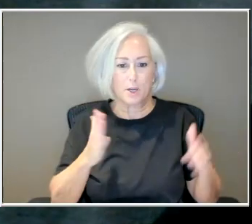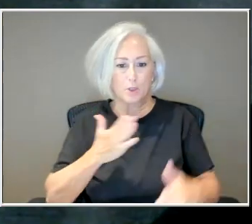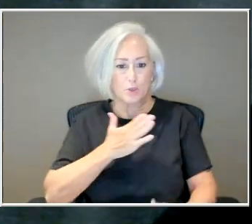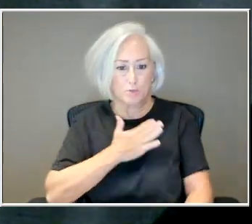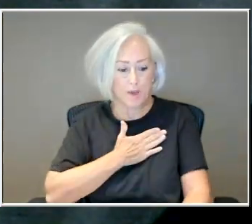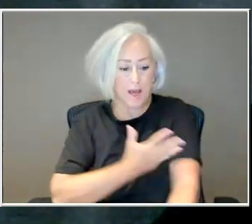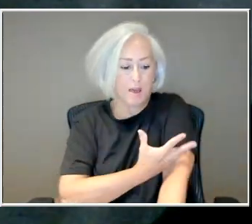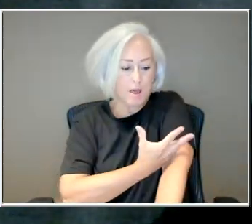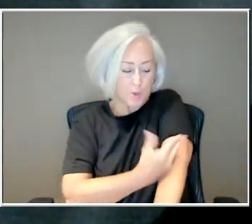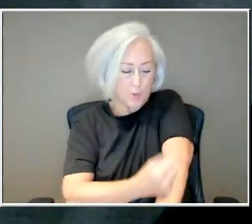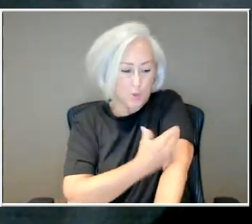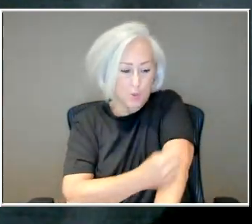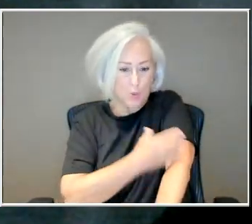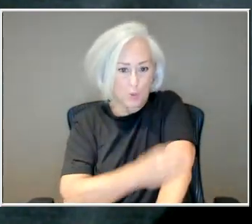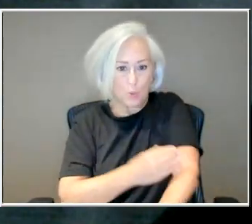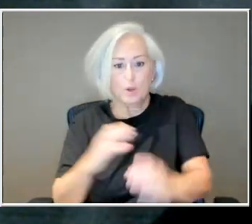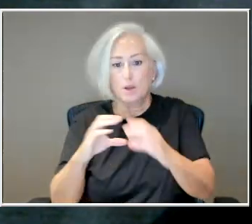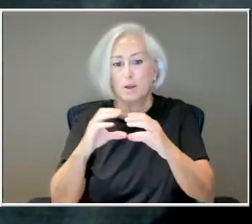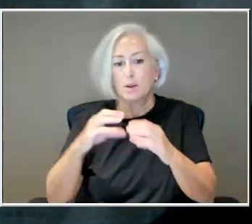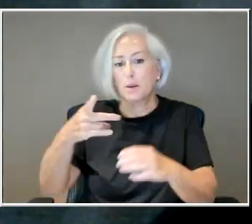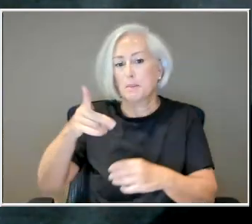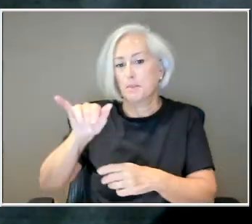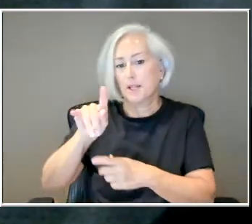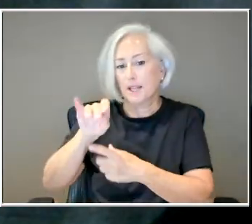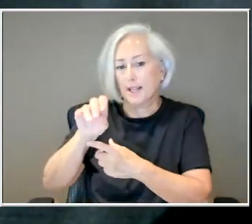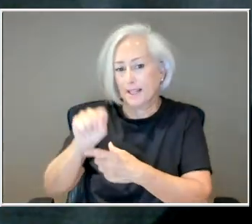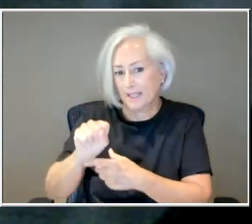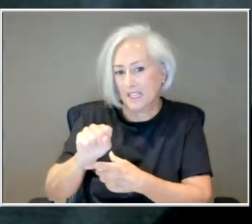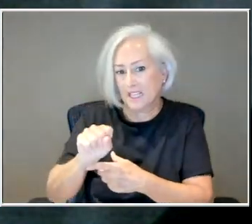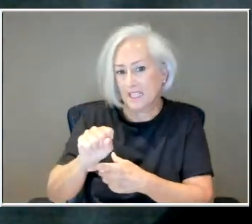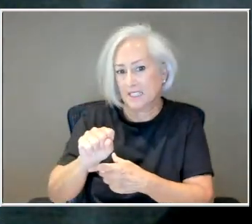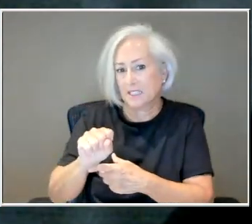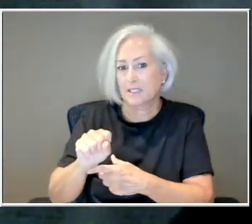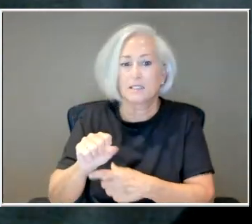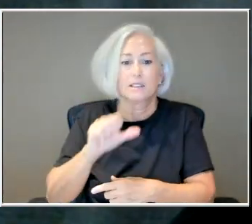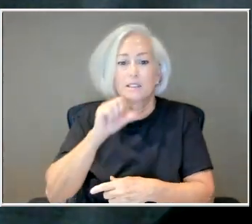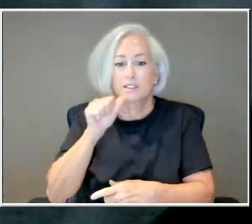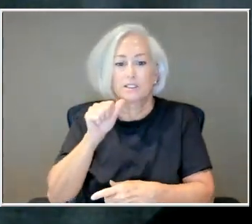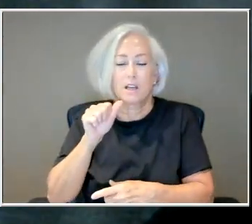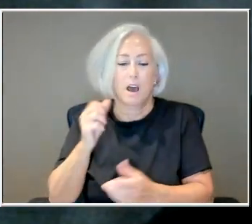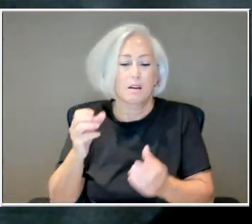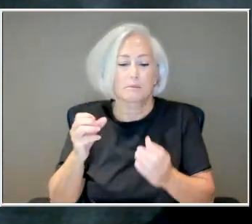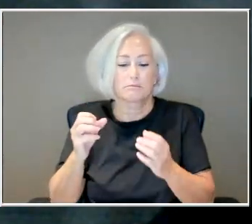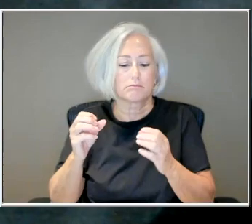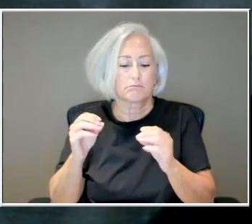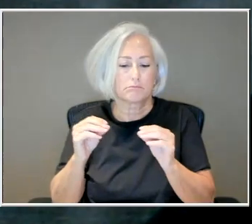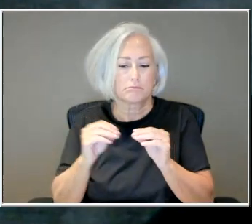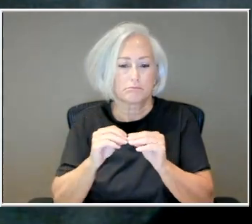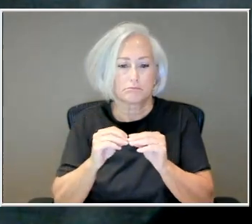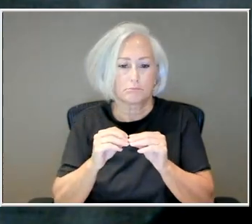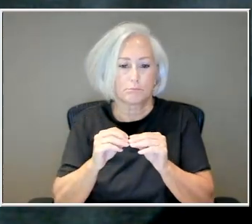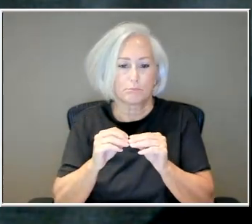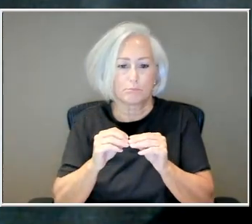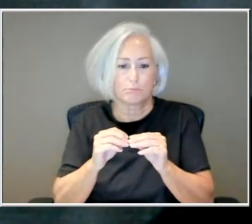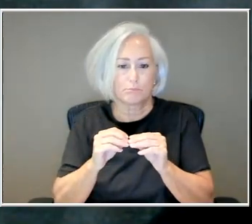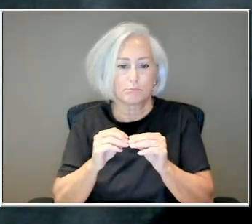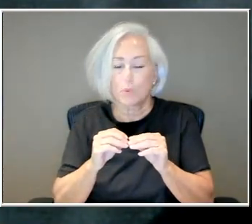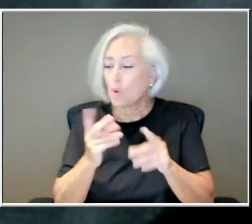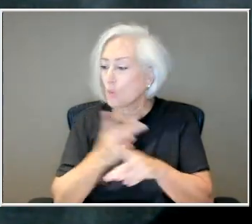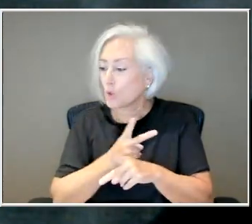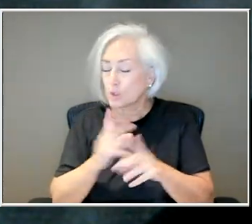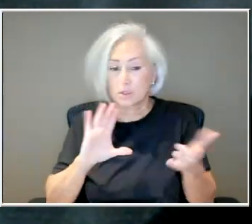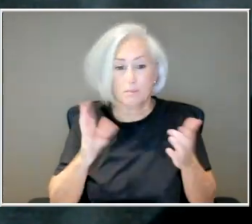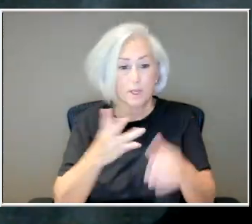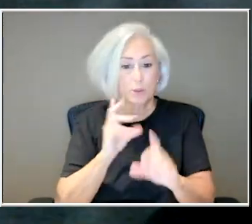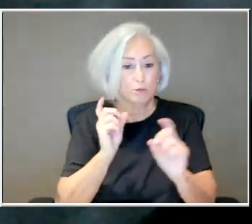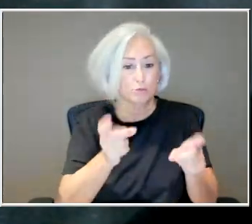longer process, but not necessarily a more invasive or more harmful one. But okay. They did give me this. Go ahead. Sorry. No, please